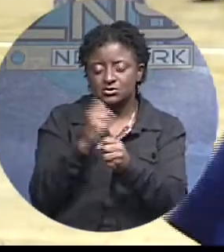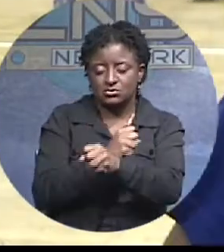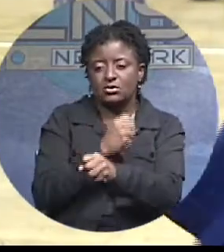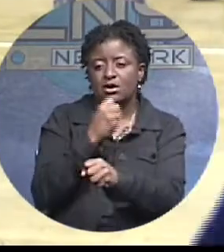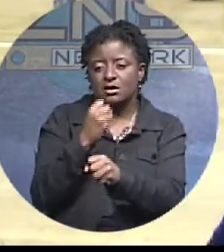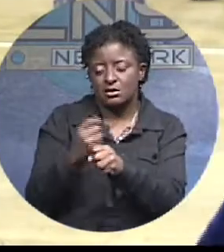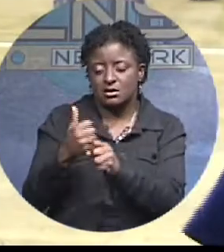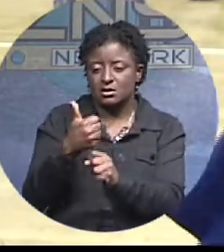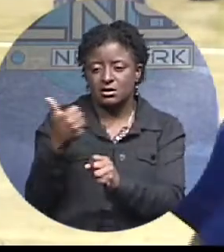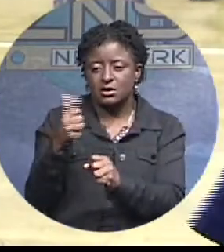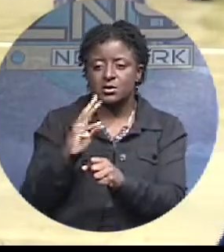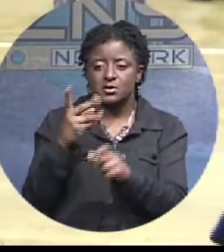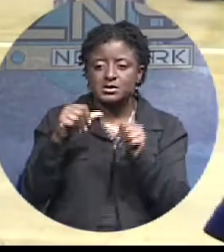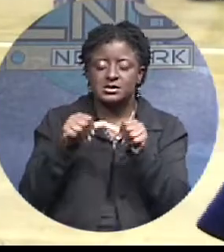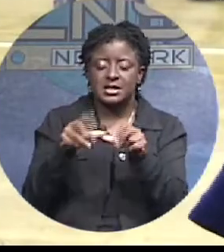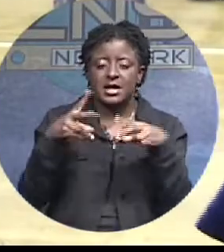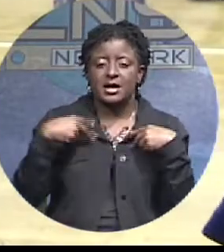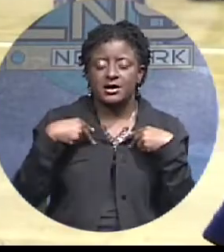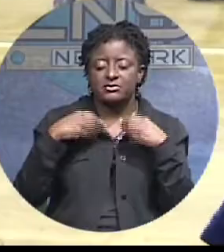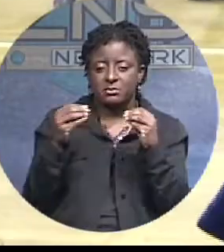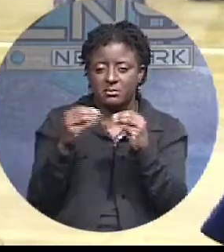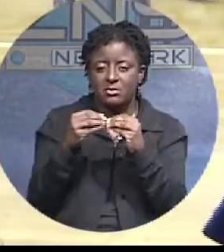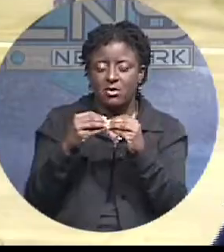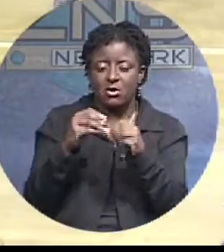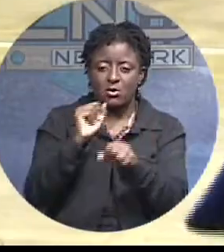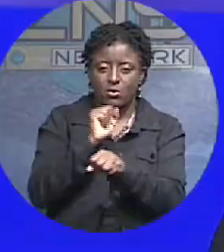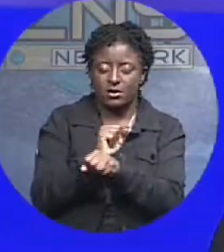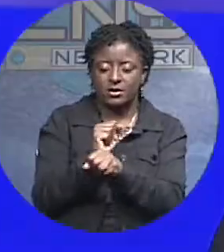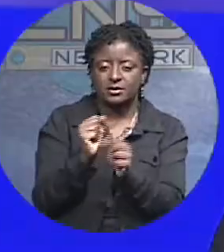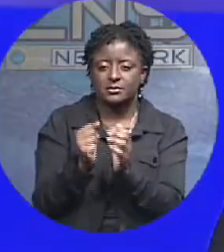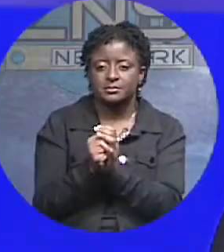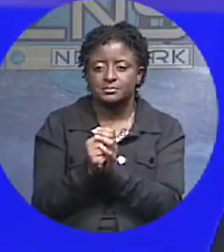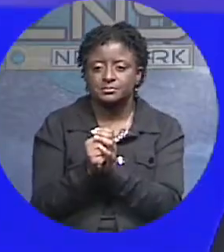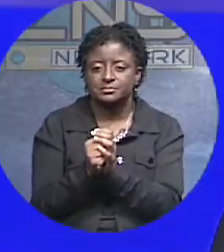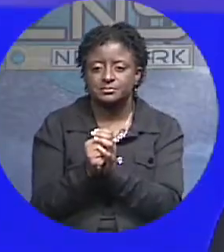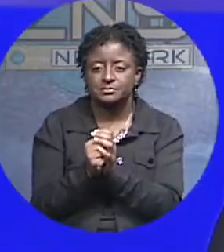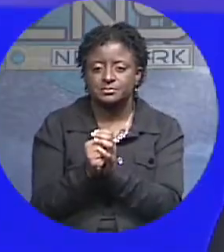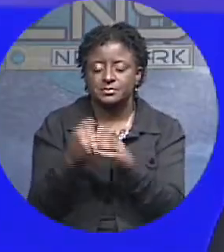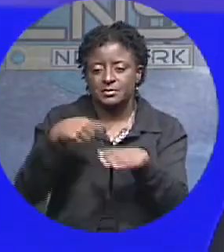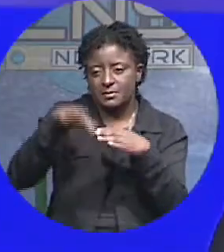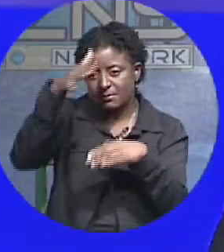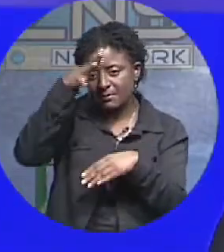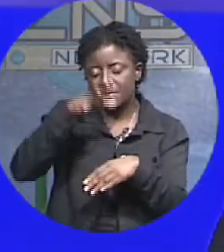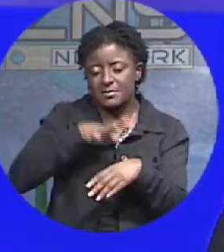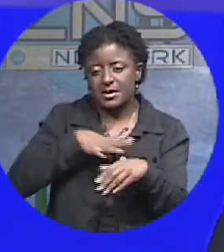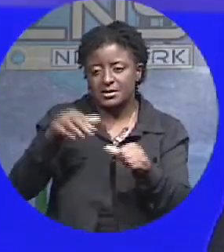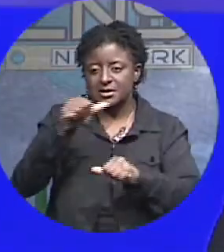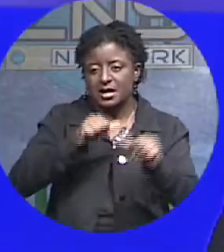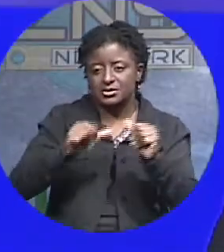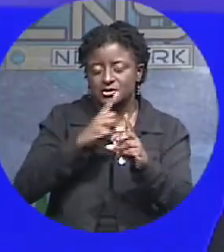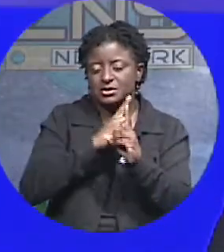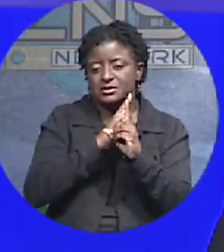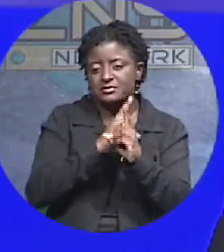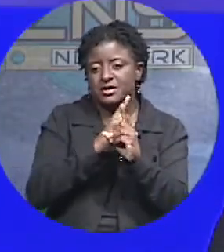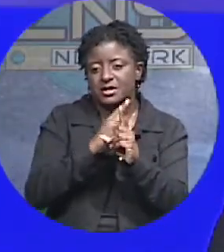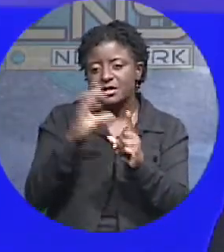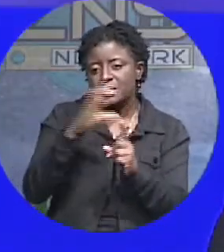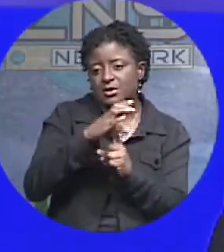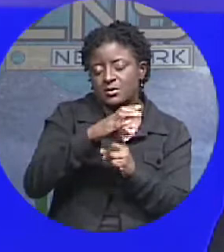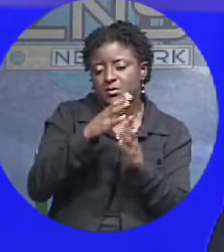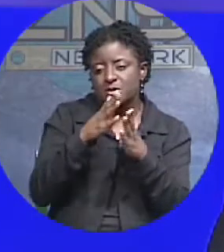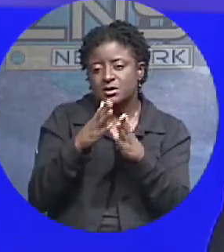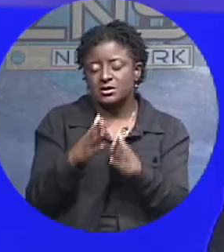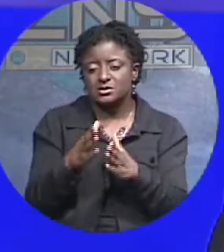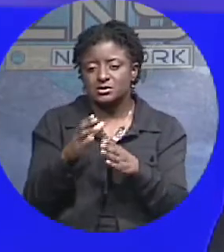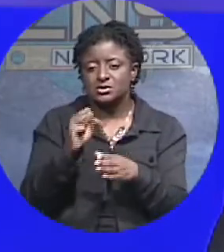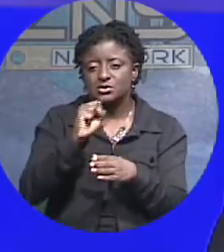it to try and get them firm and steady. In men's action, the defending champions, the Scotiabank Defenders, needed